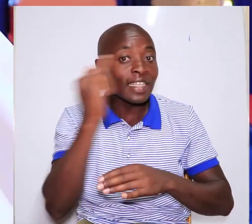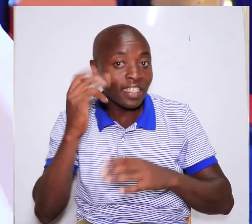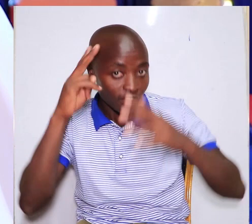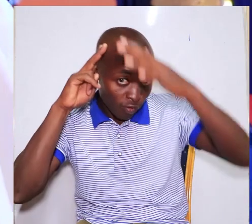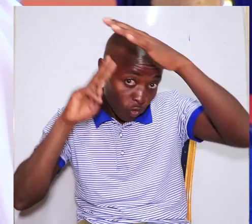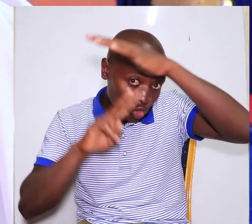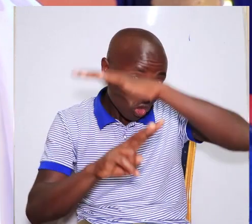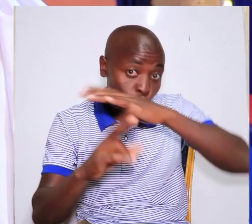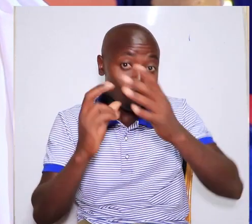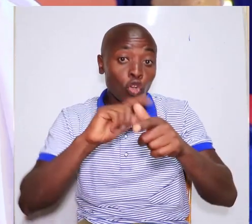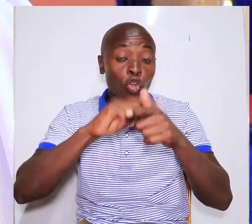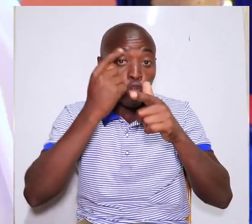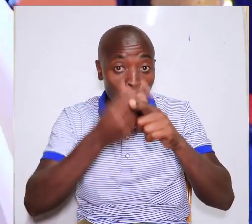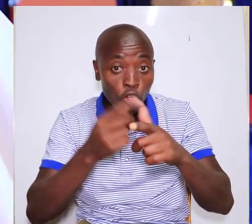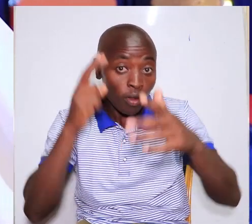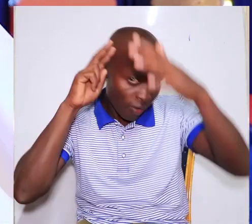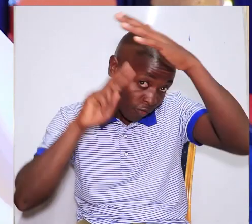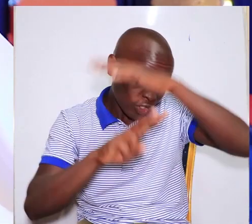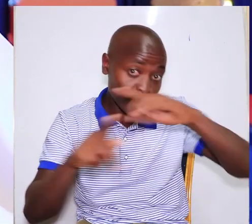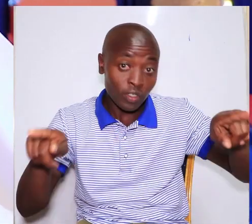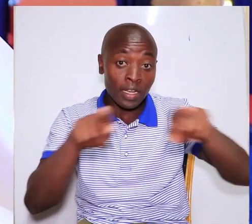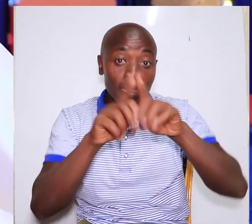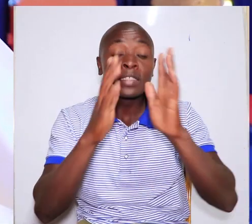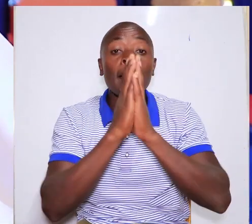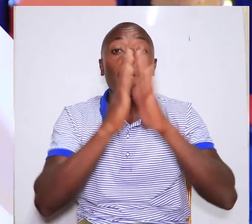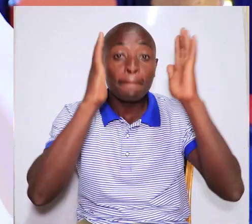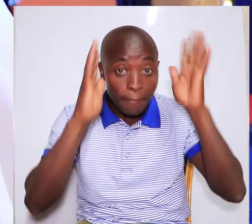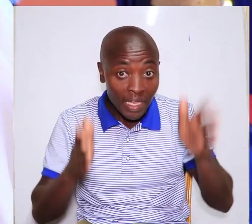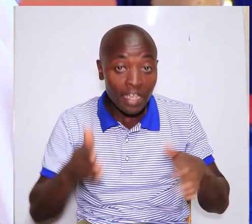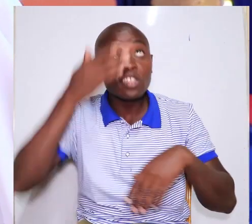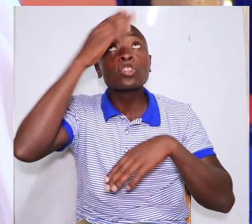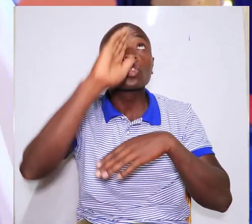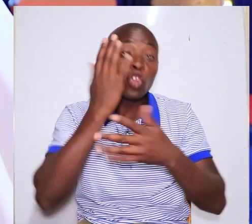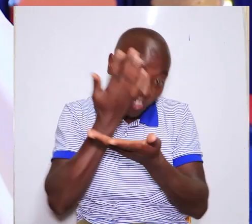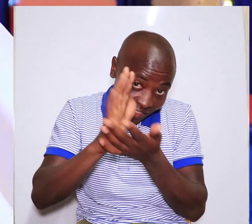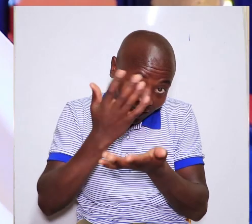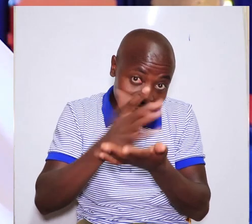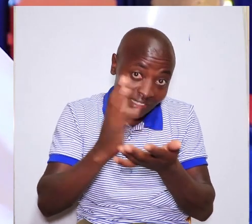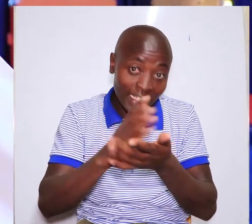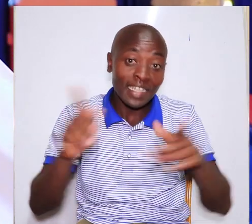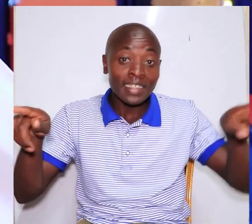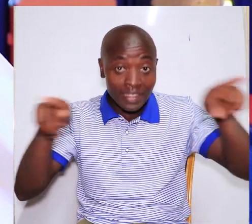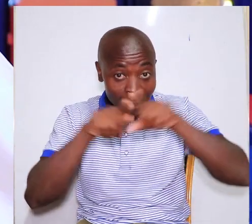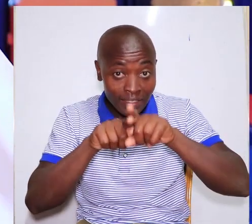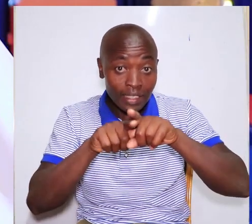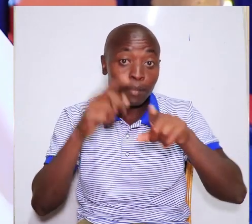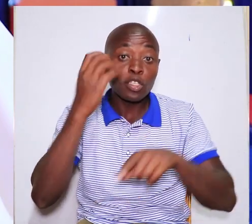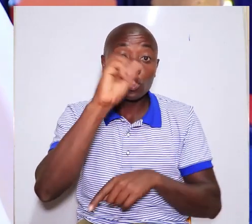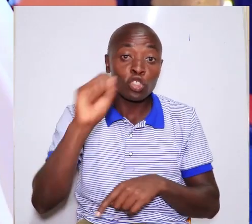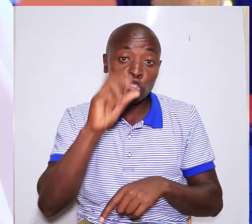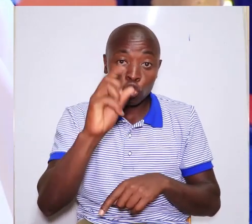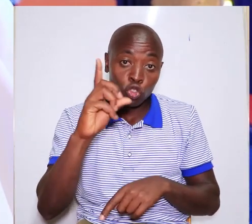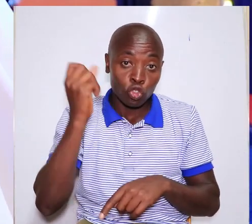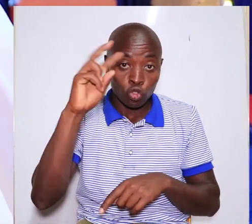vision, or our vision as intercessors. God shared the predicament in Sodom and